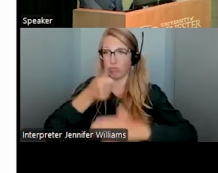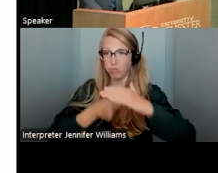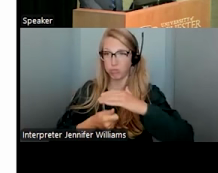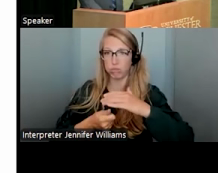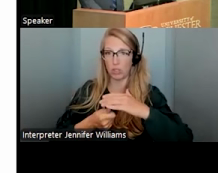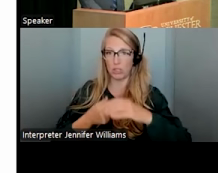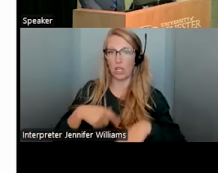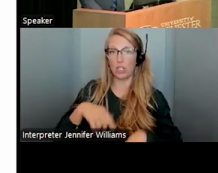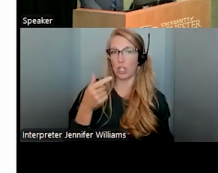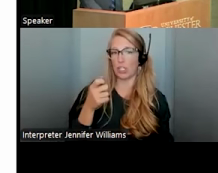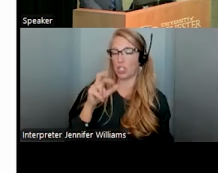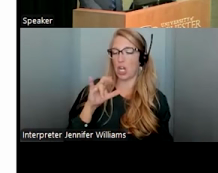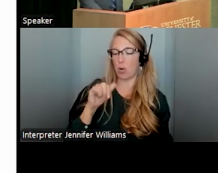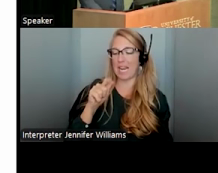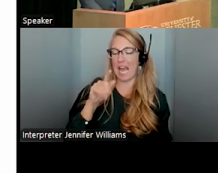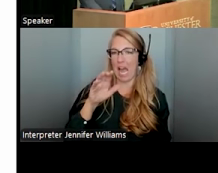geriatric psychiatry,